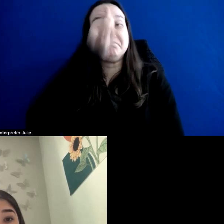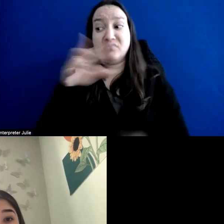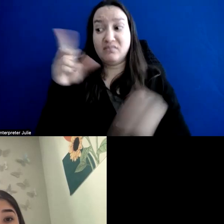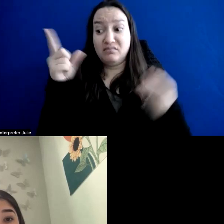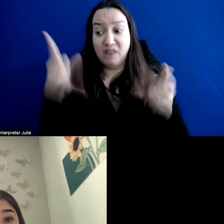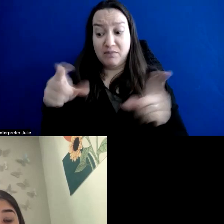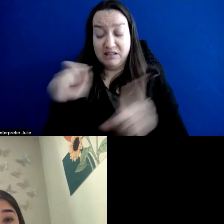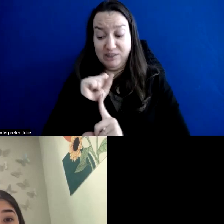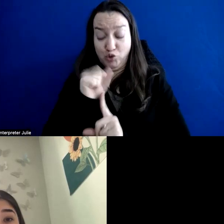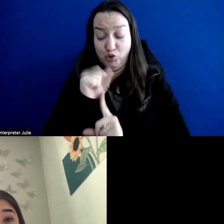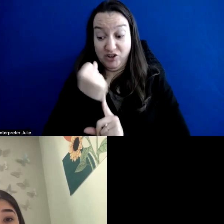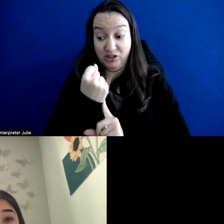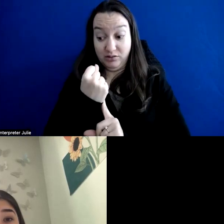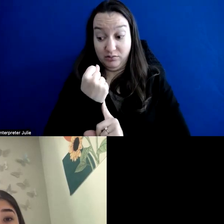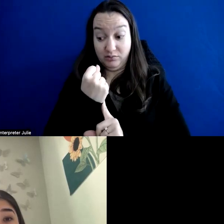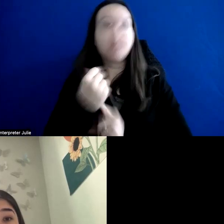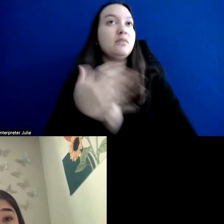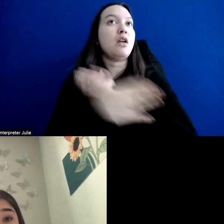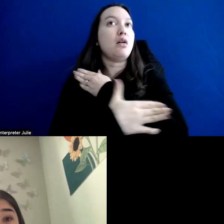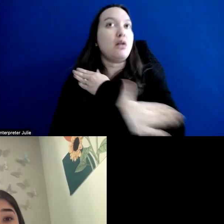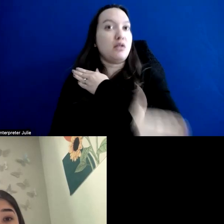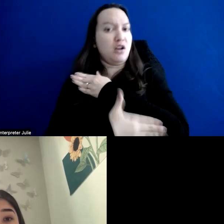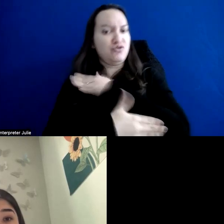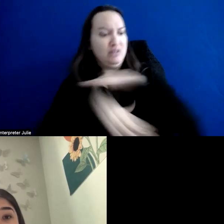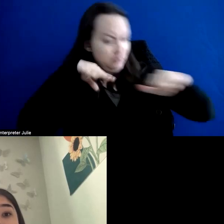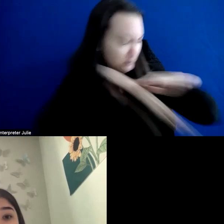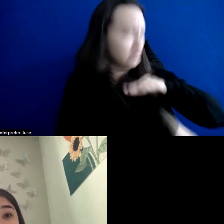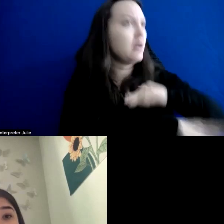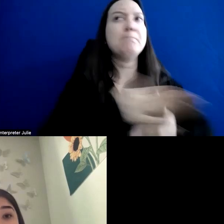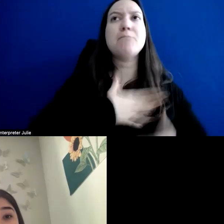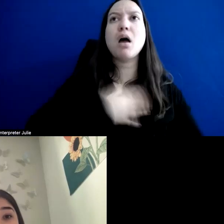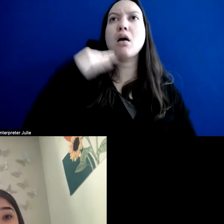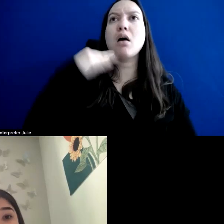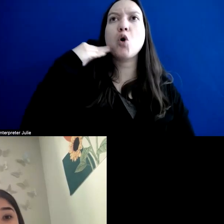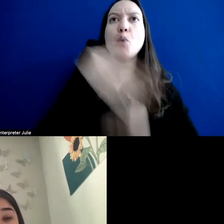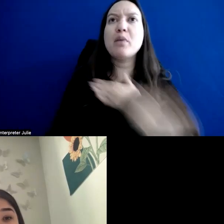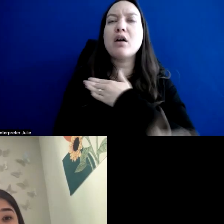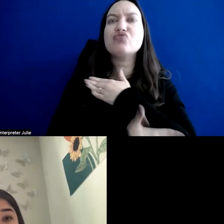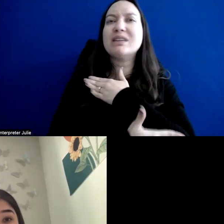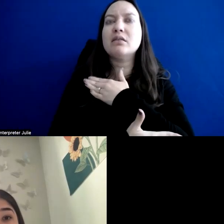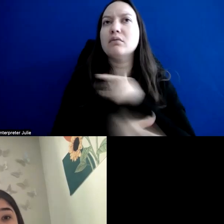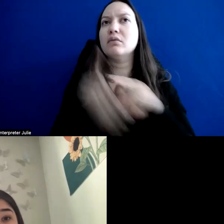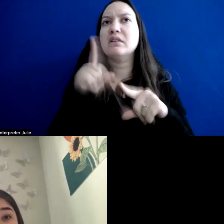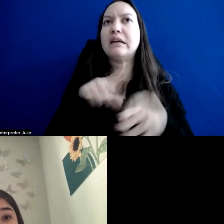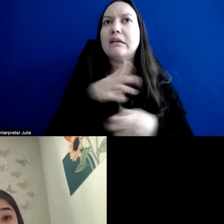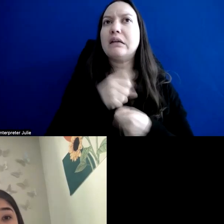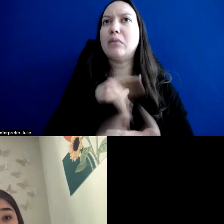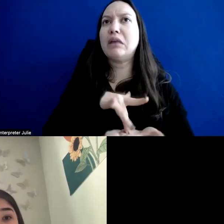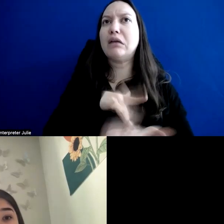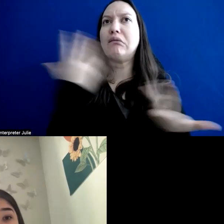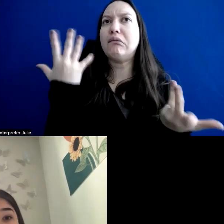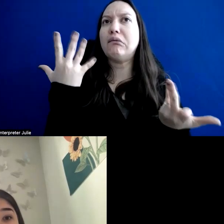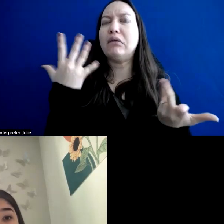situation where, because a country invaded your own home country, you suddenly couldn't get your medication. And there will be